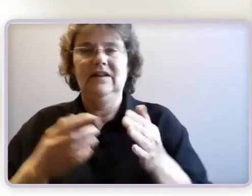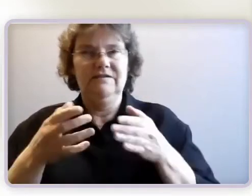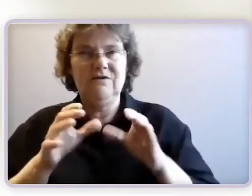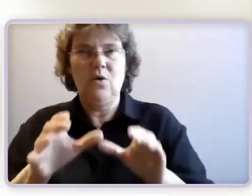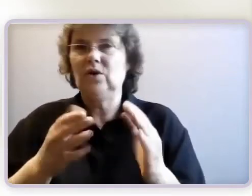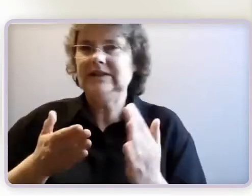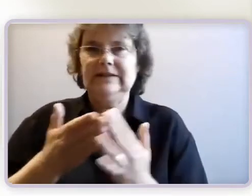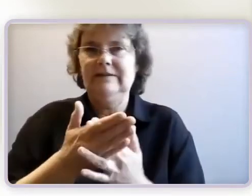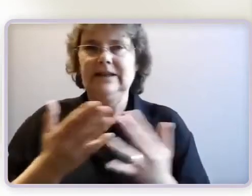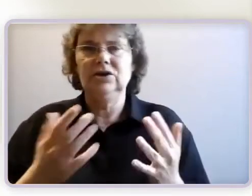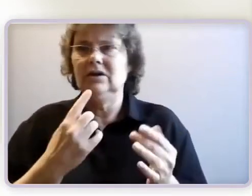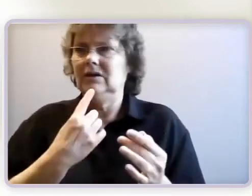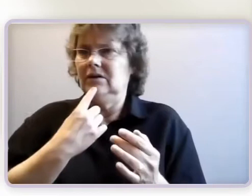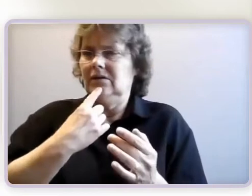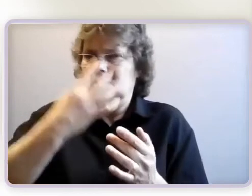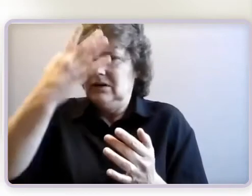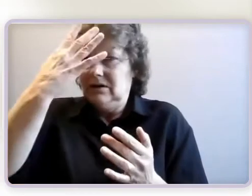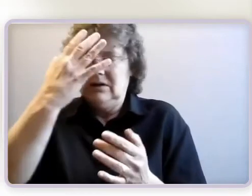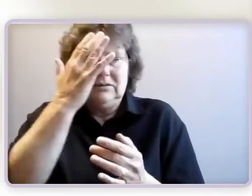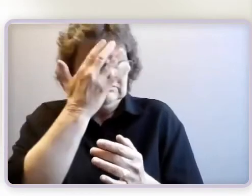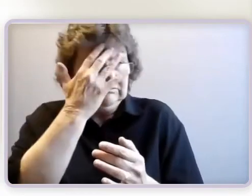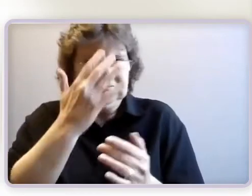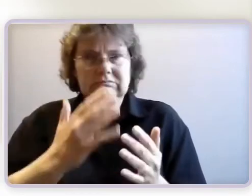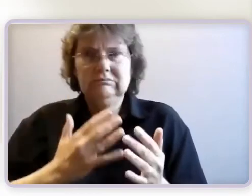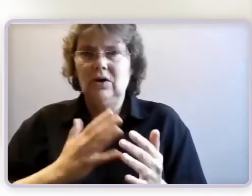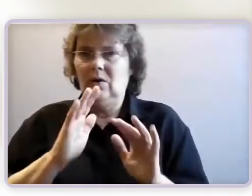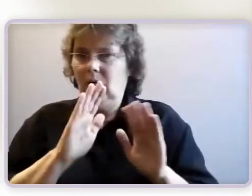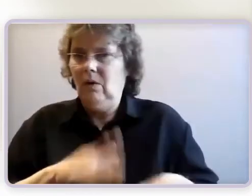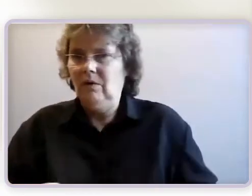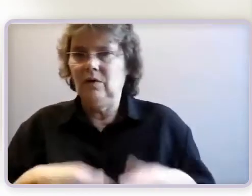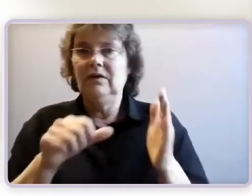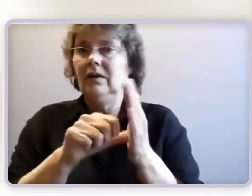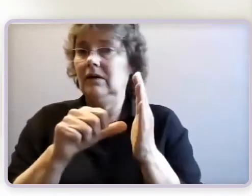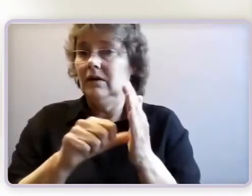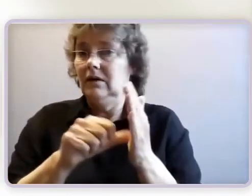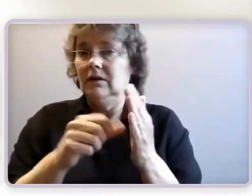humiliation and harassment, financial and economic abuse,